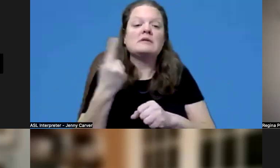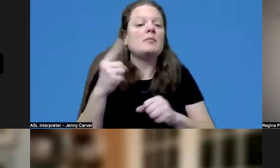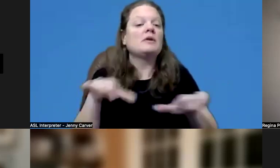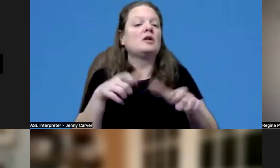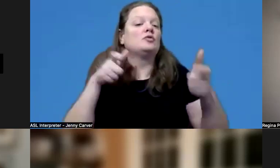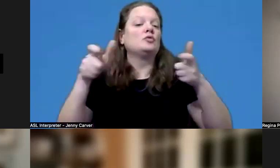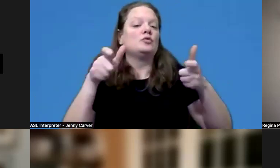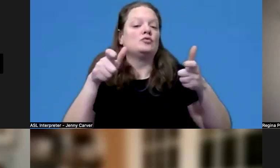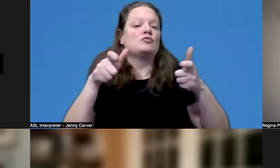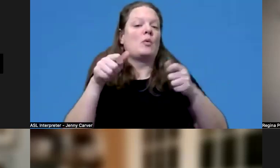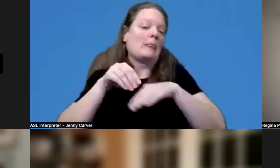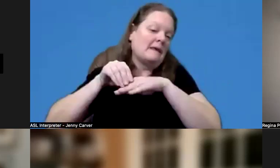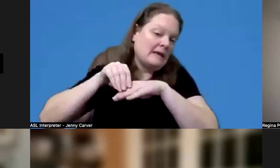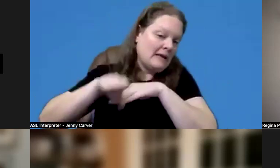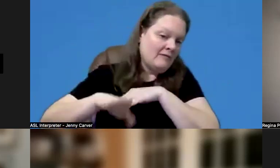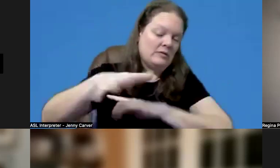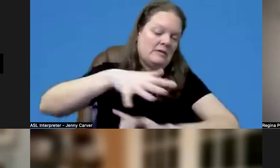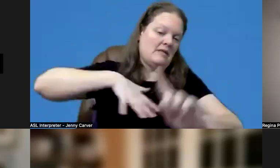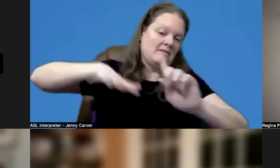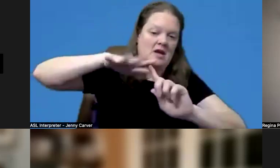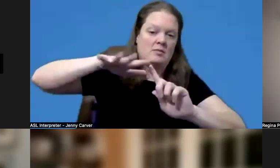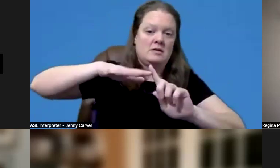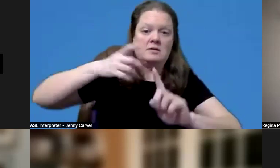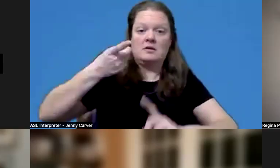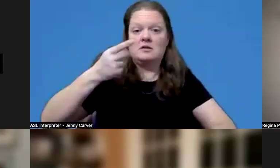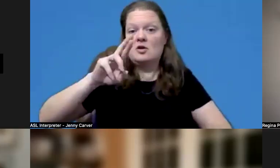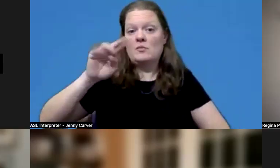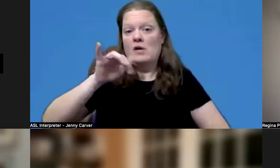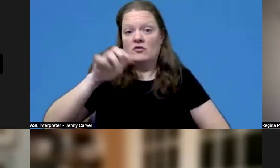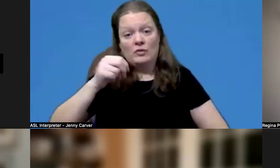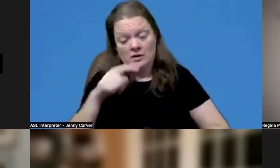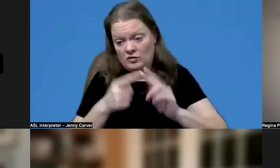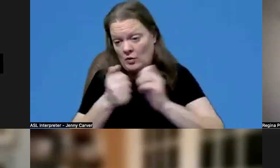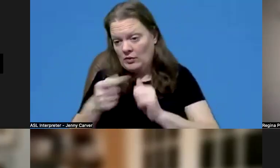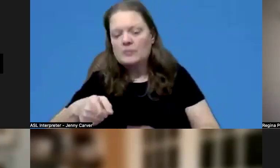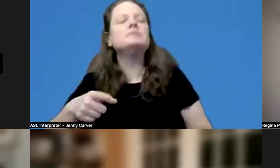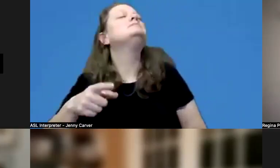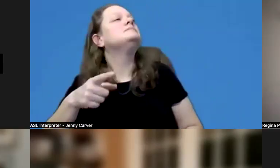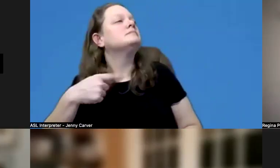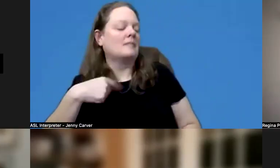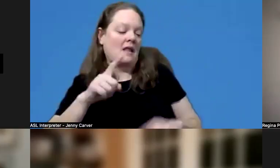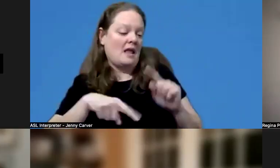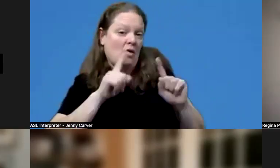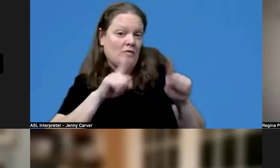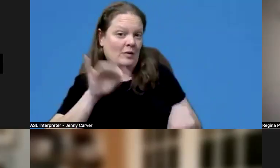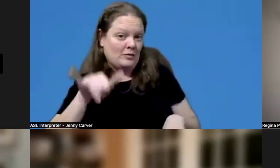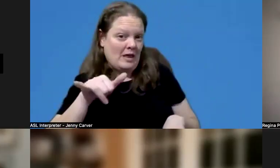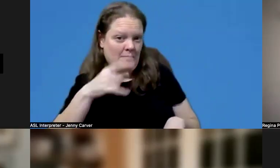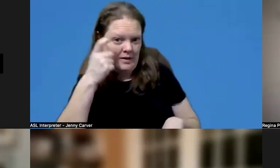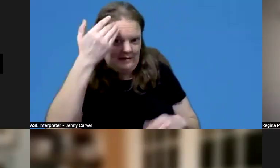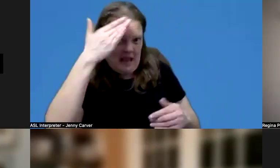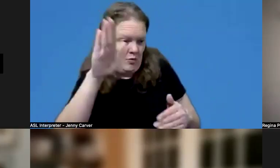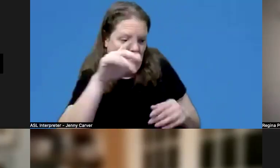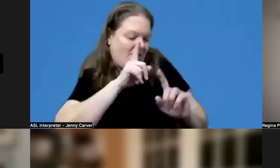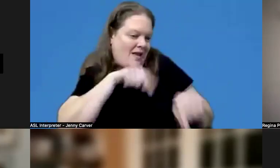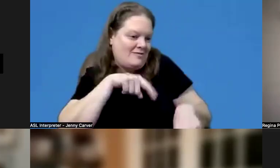control or influence that in the environment. Dr. Bazran, can I start with you? Yeah, I can't respond to that because I don't know the